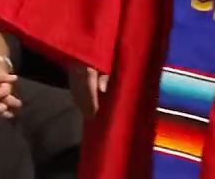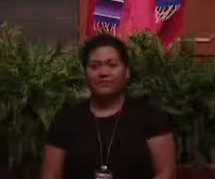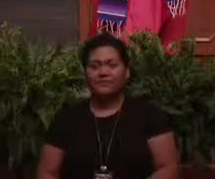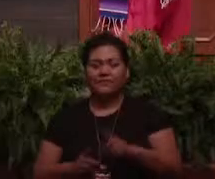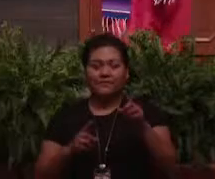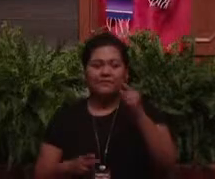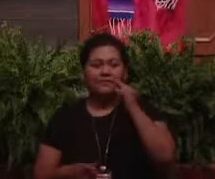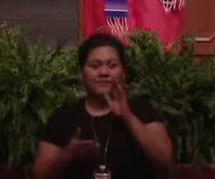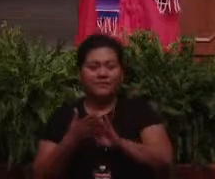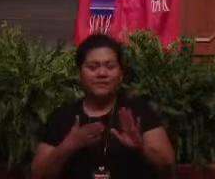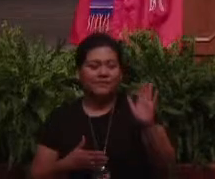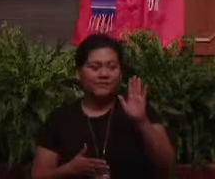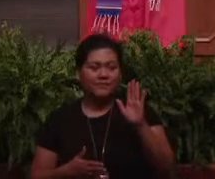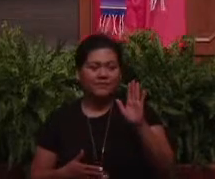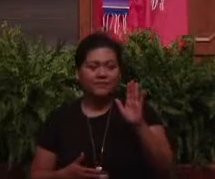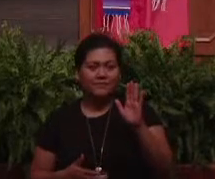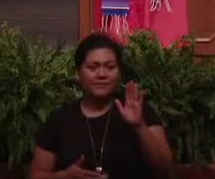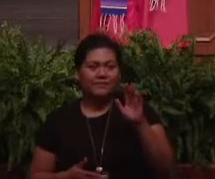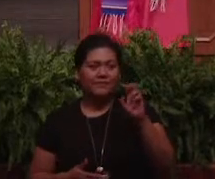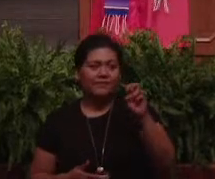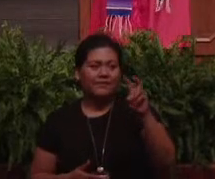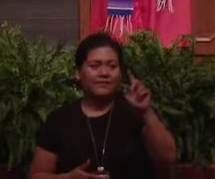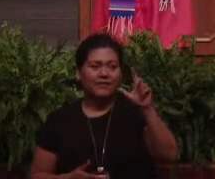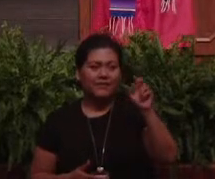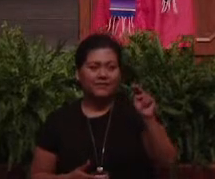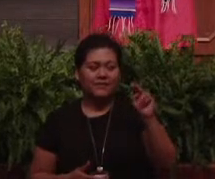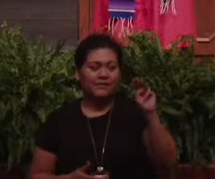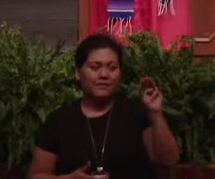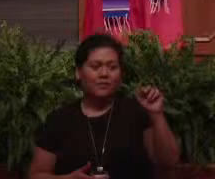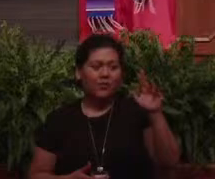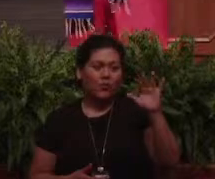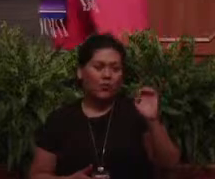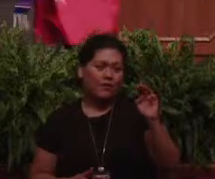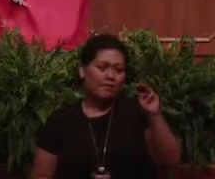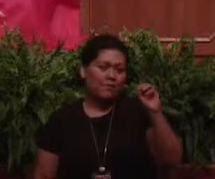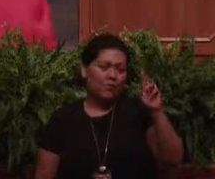Attending San Antonio College, Evelyn Marie Moreno.